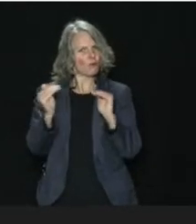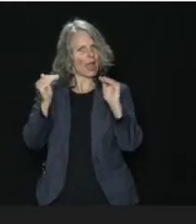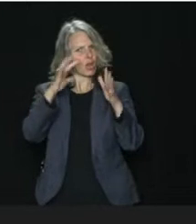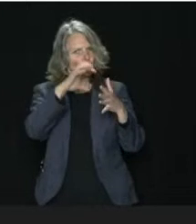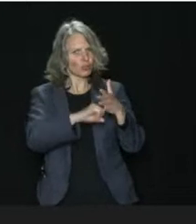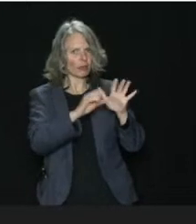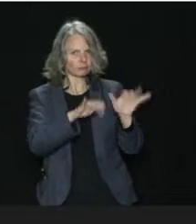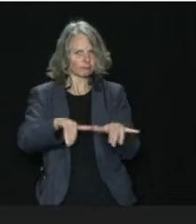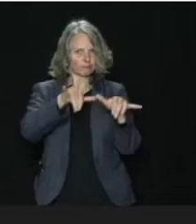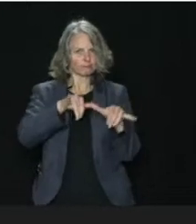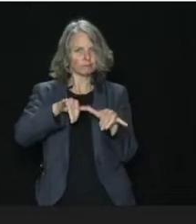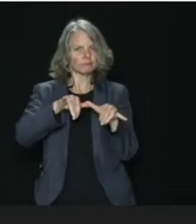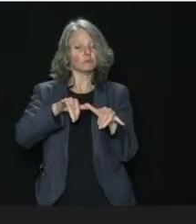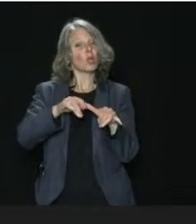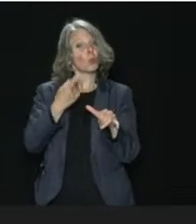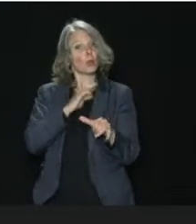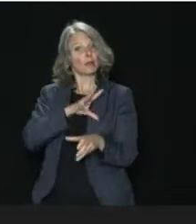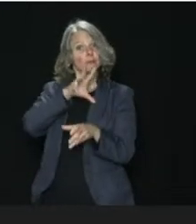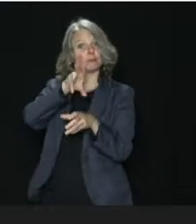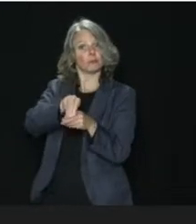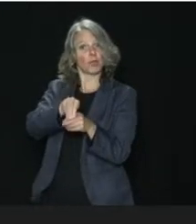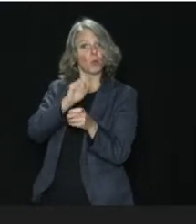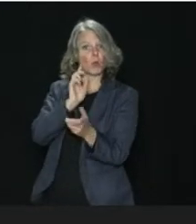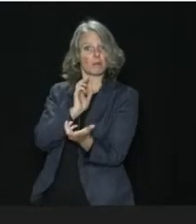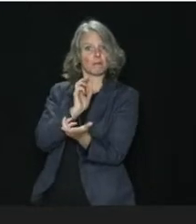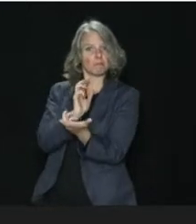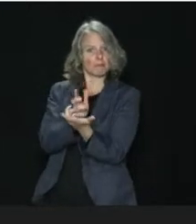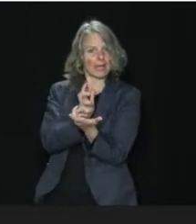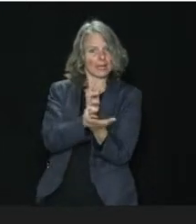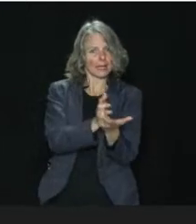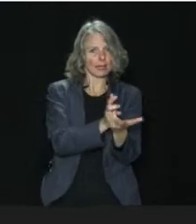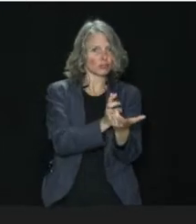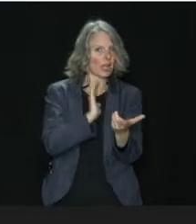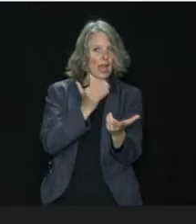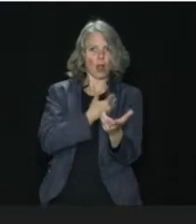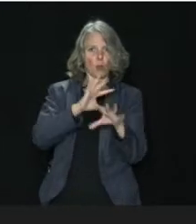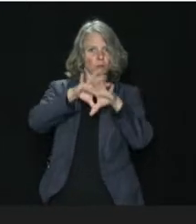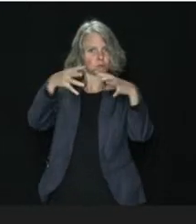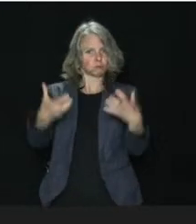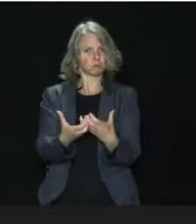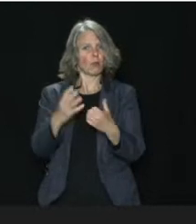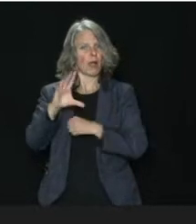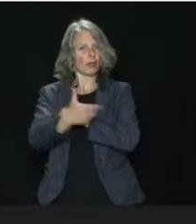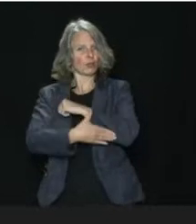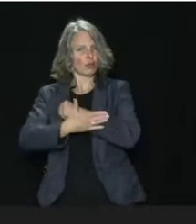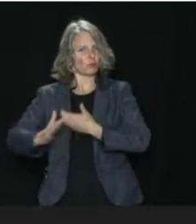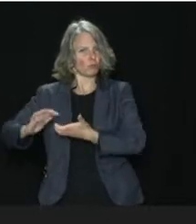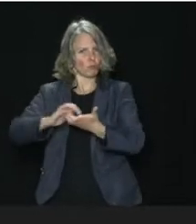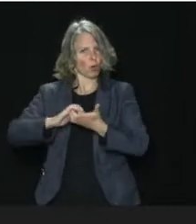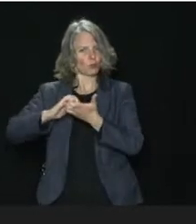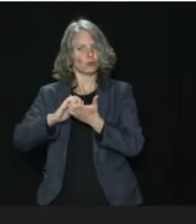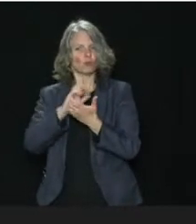will align ourselves ideally with what our international partners are doing.